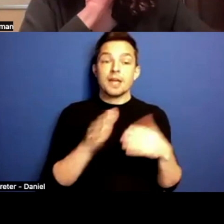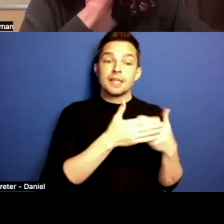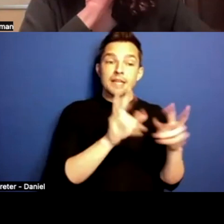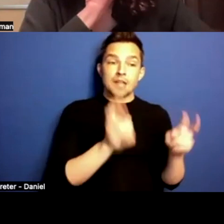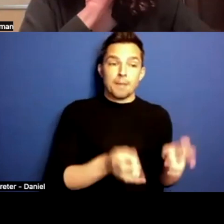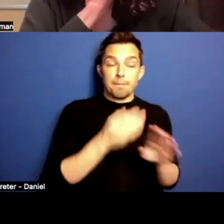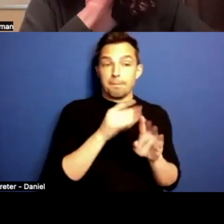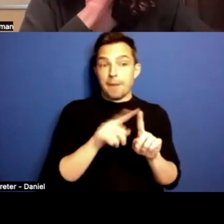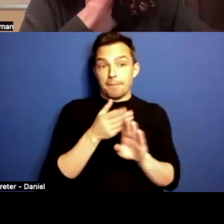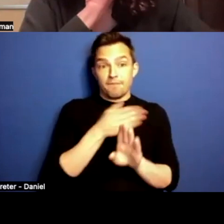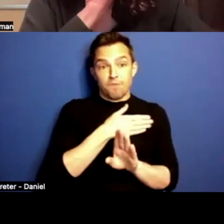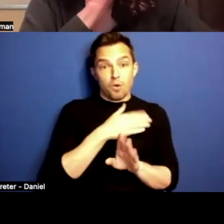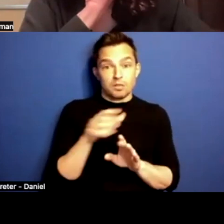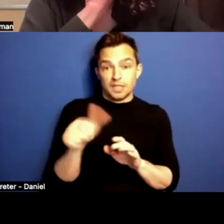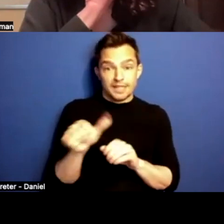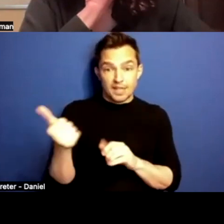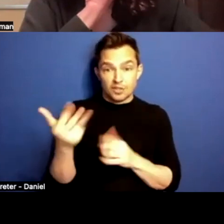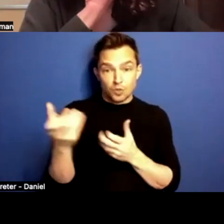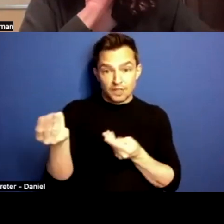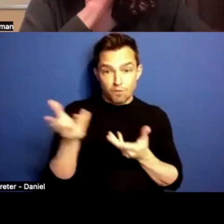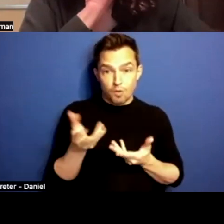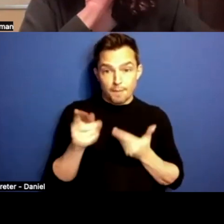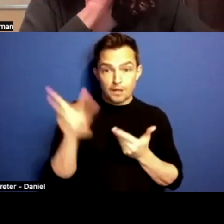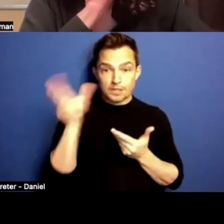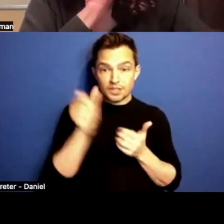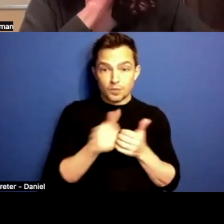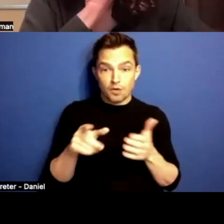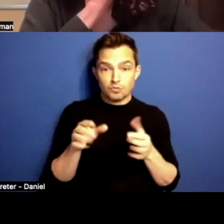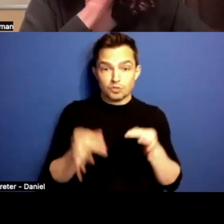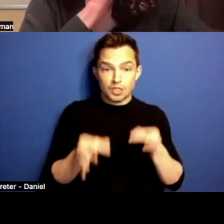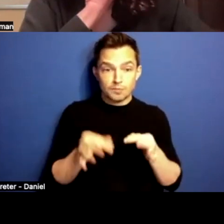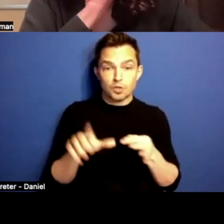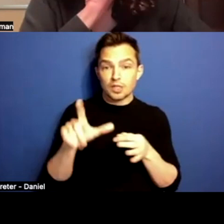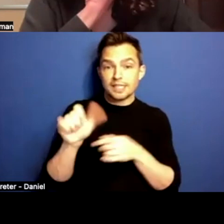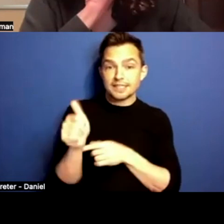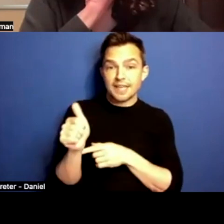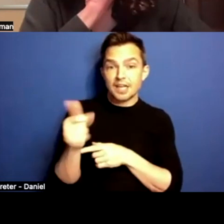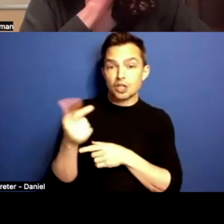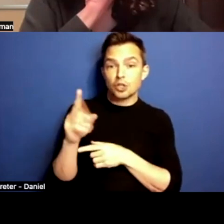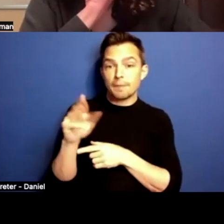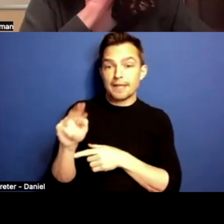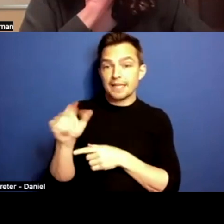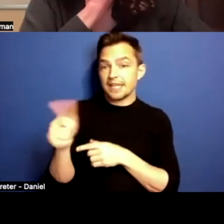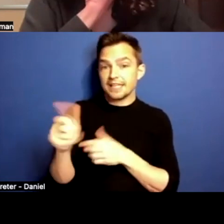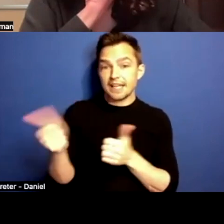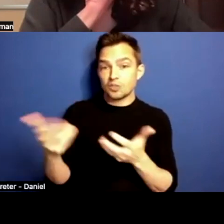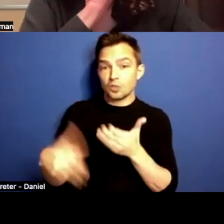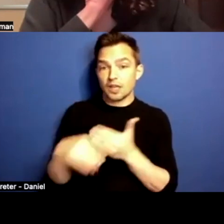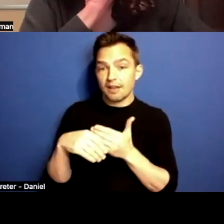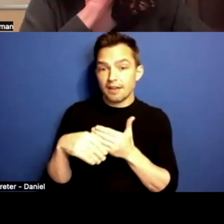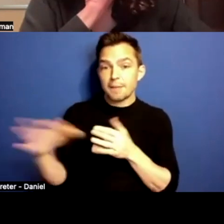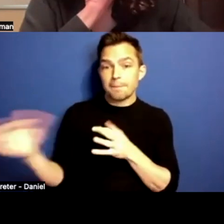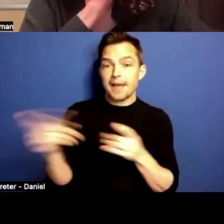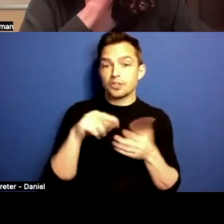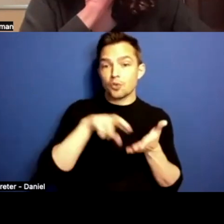sure there wasn't something else you wanted to tell us about listening without judgment. Or Lisa Goodman, is there anything you wanted to sort of connect us with back to the research that